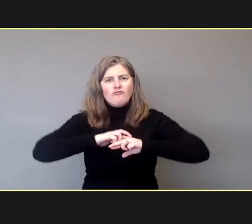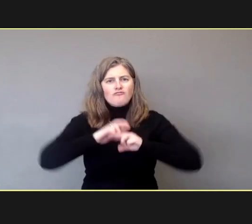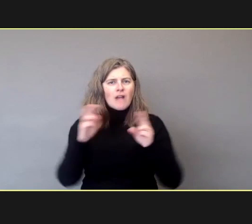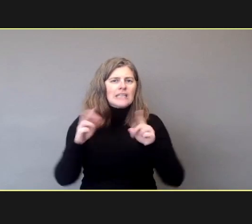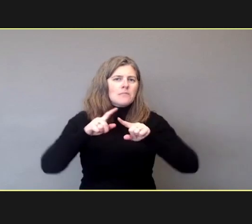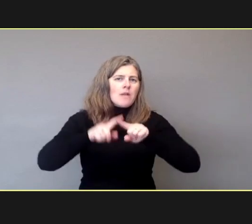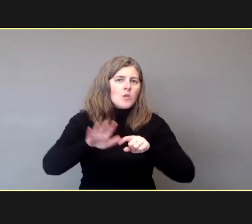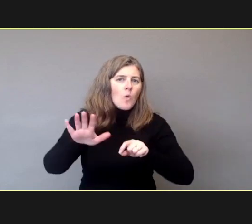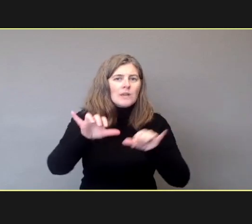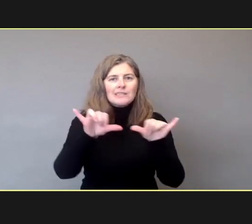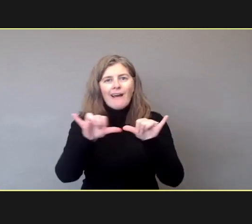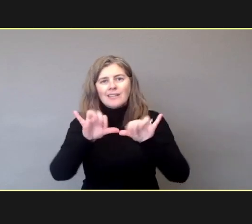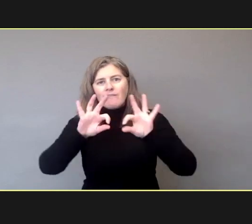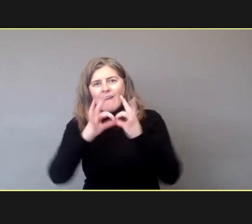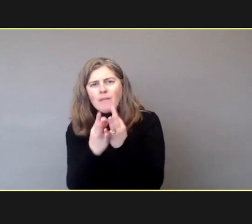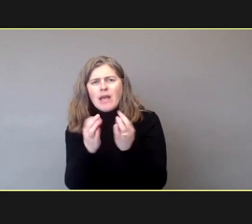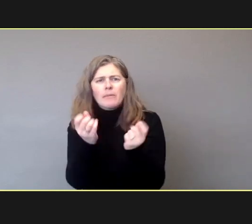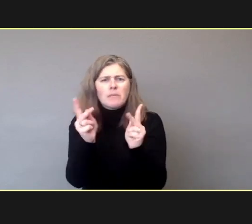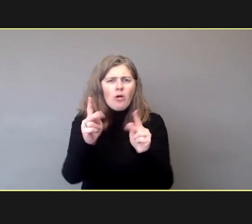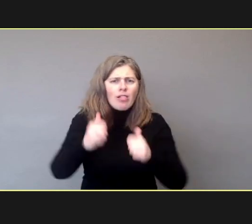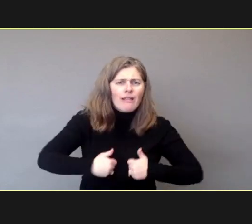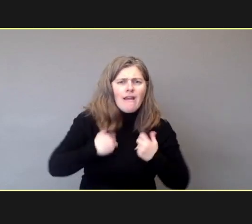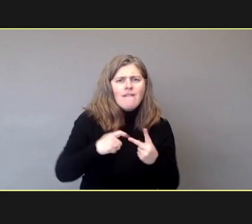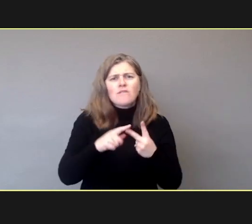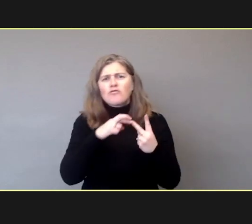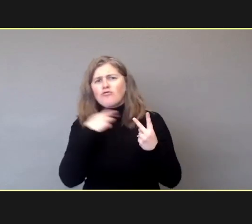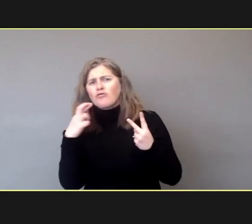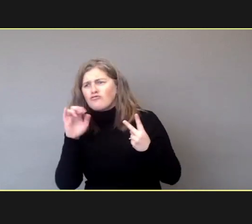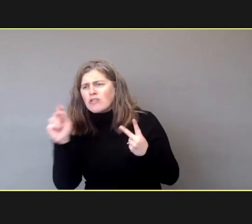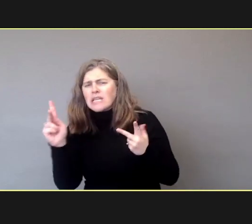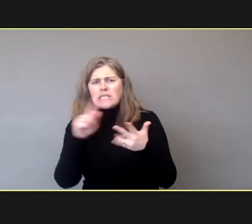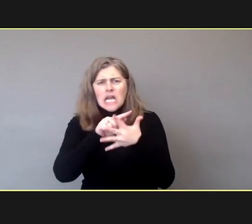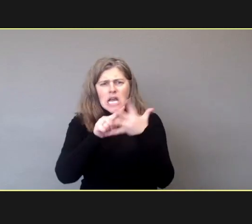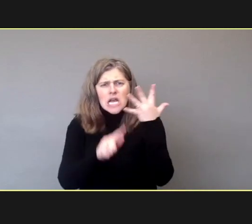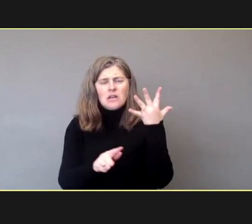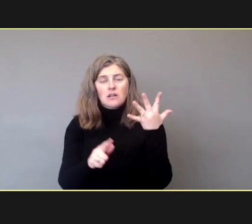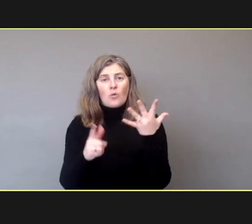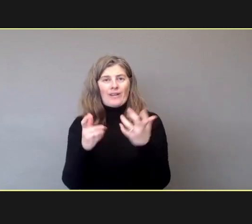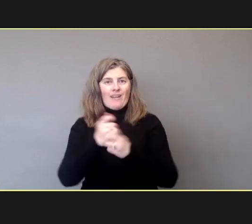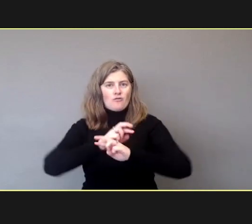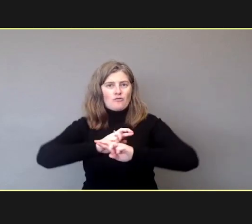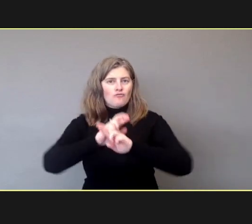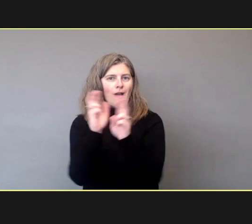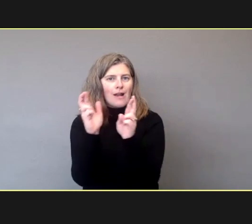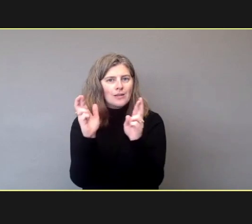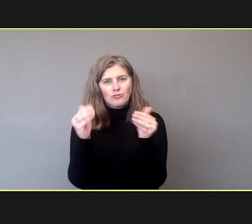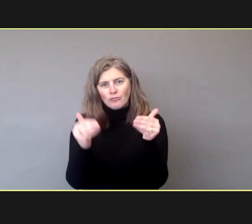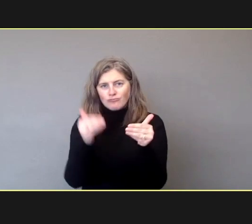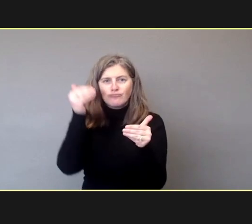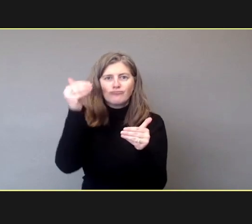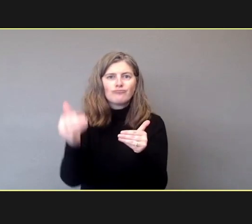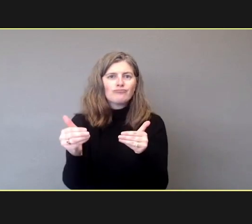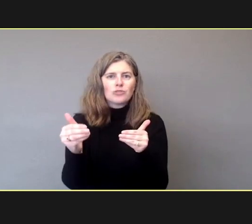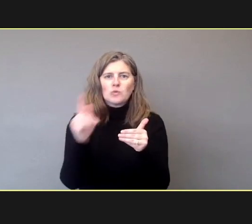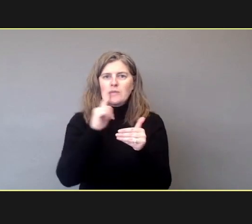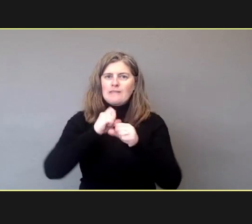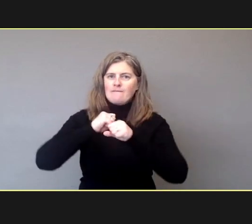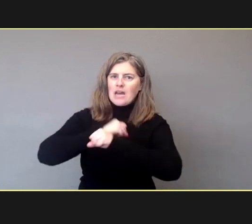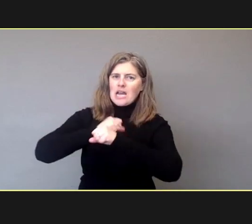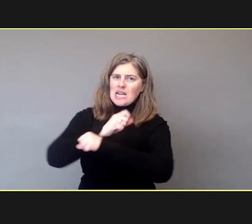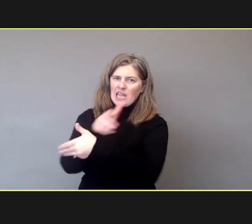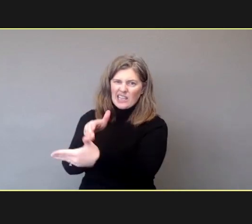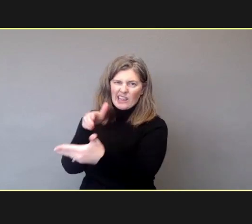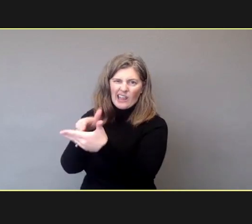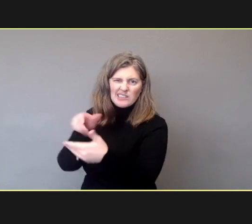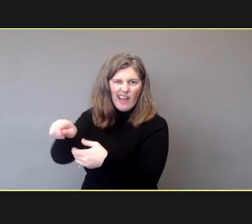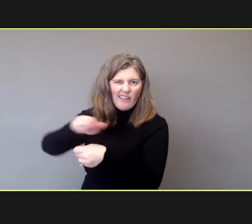family size. Let's get ready, New Mexico, to really battle this virus